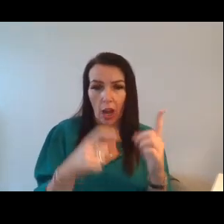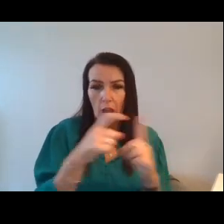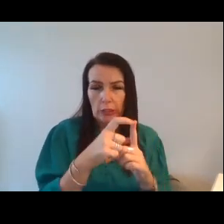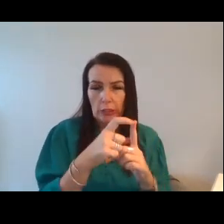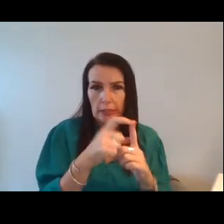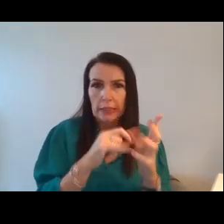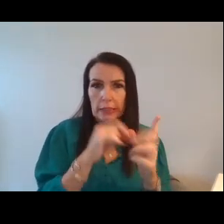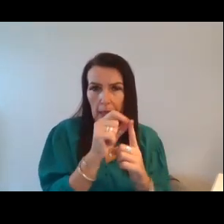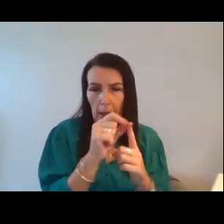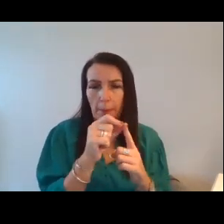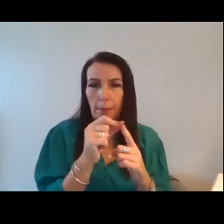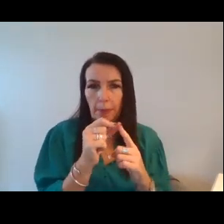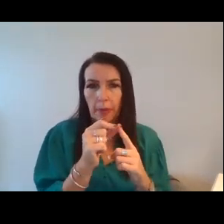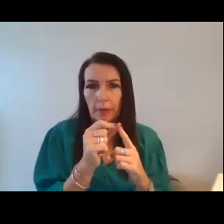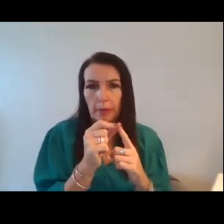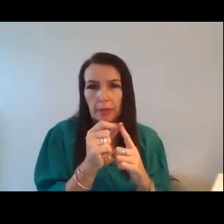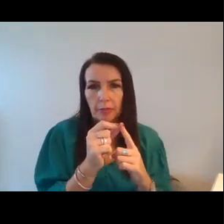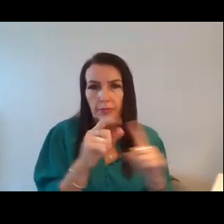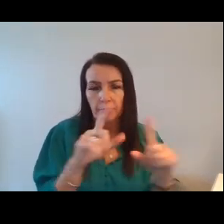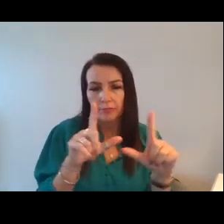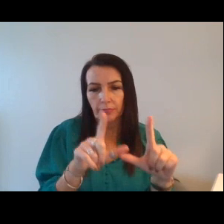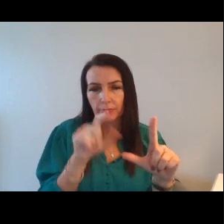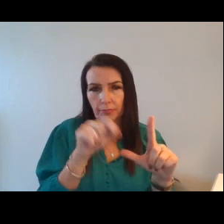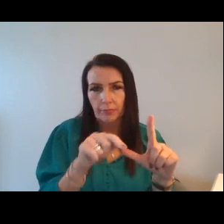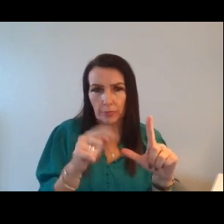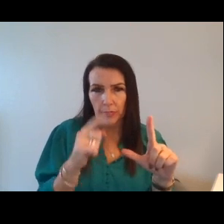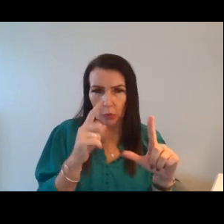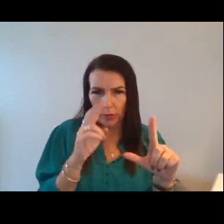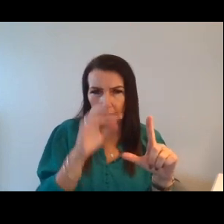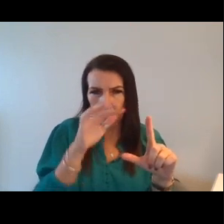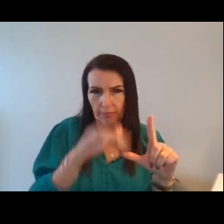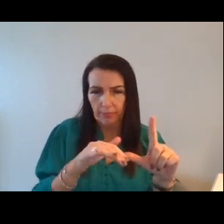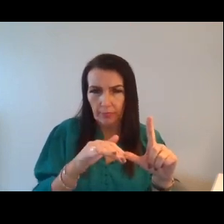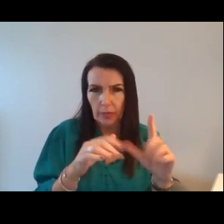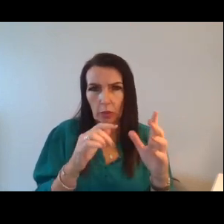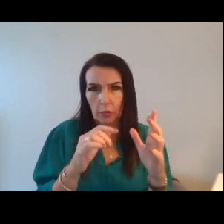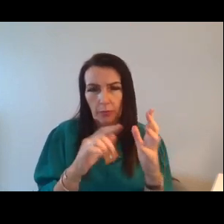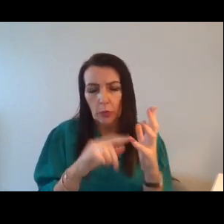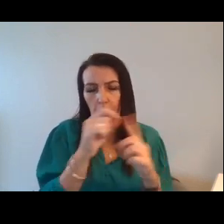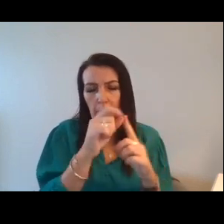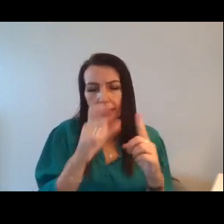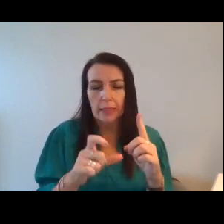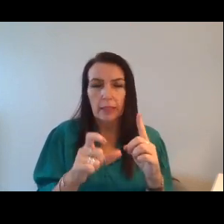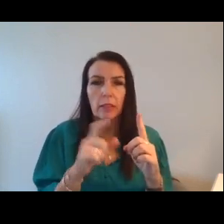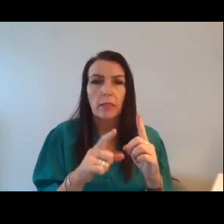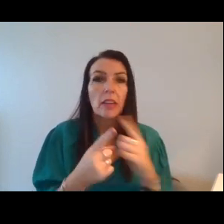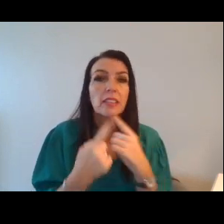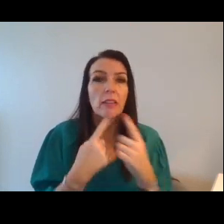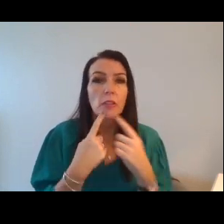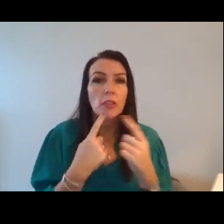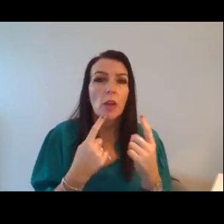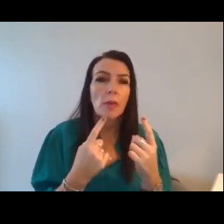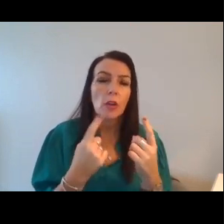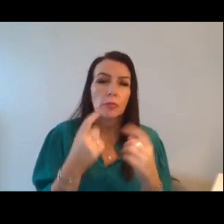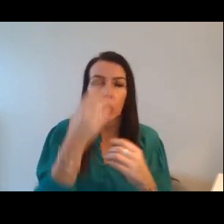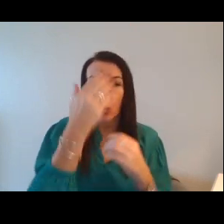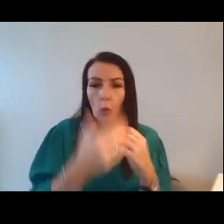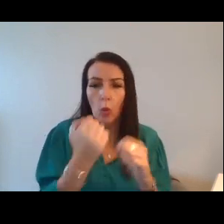lies underneath a SAP rating in the EPC. And that's giving you information on wall construction,